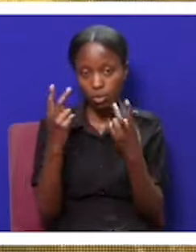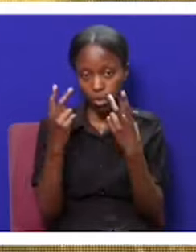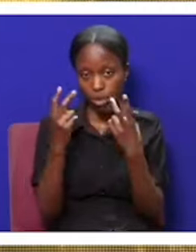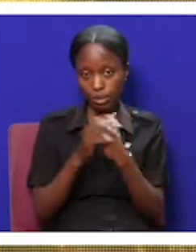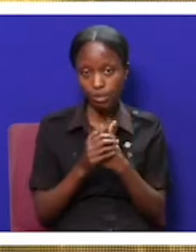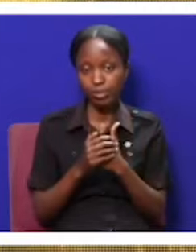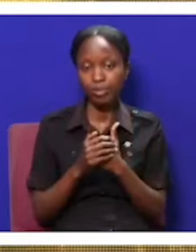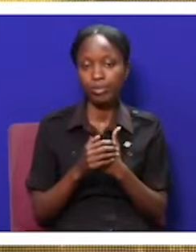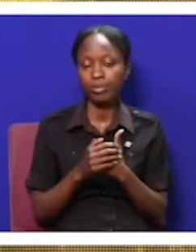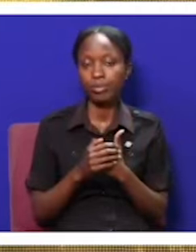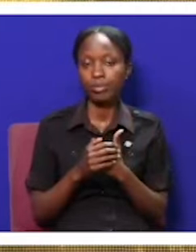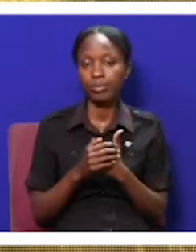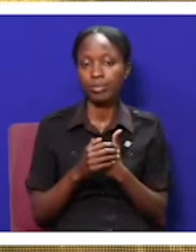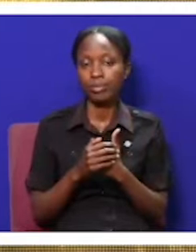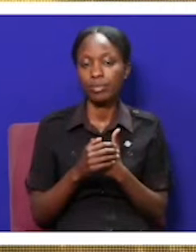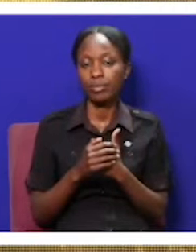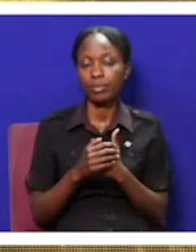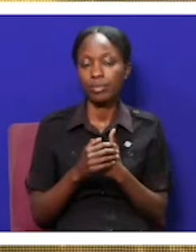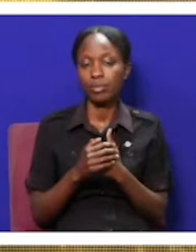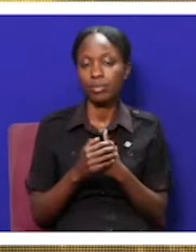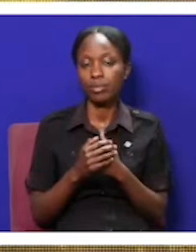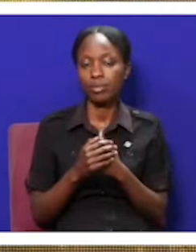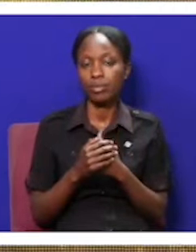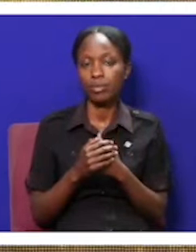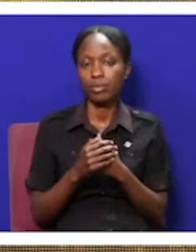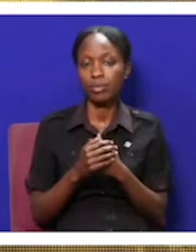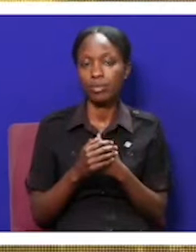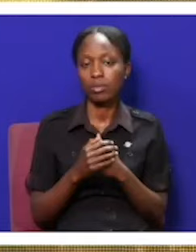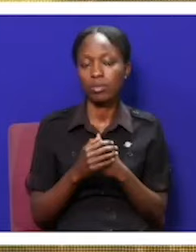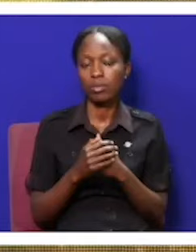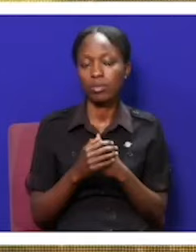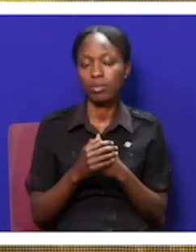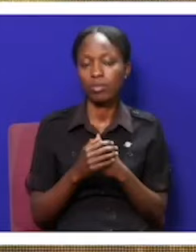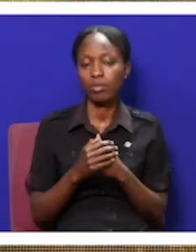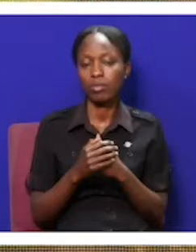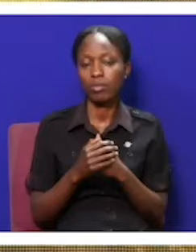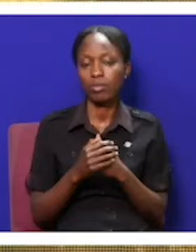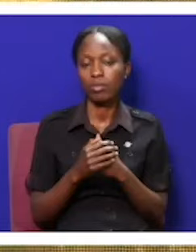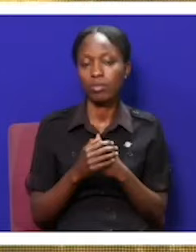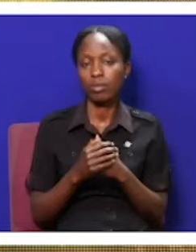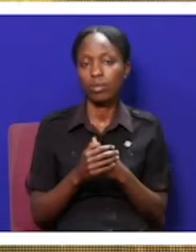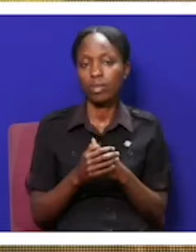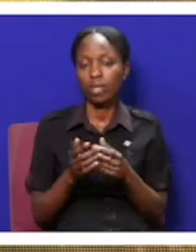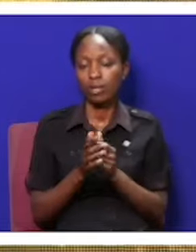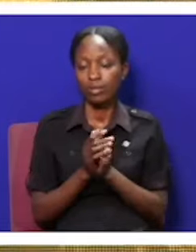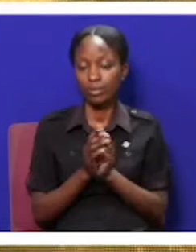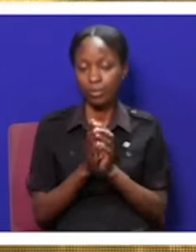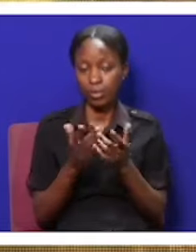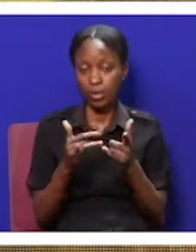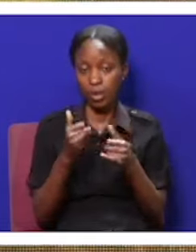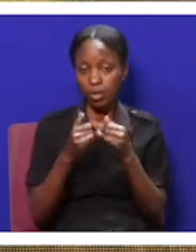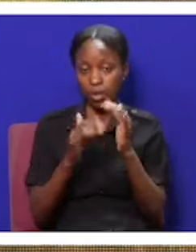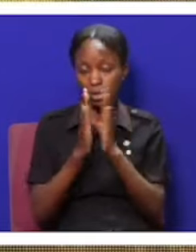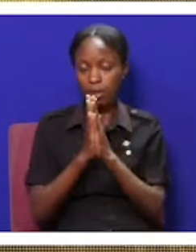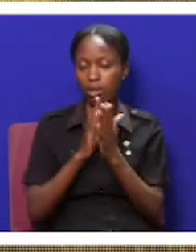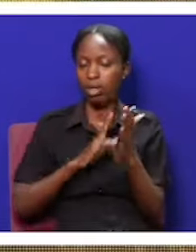us from the beginning to the end. So let's just do closing prayer.